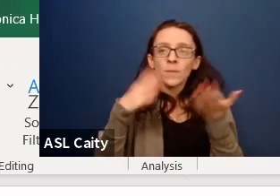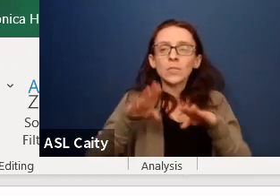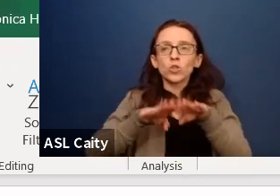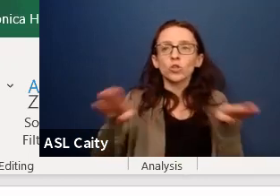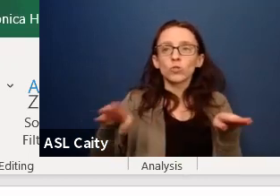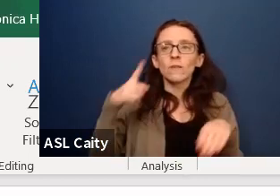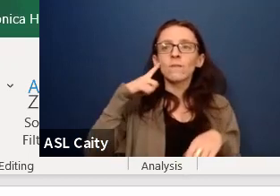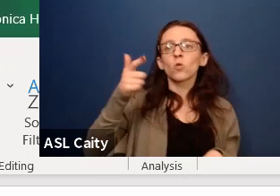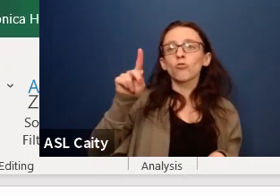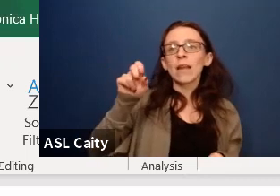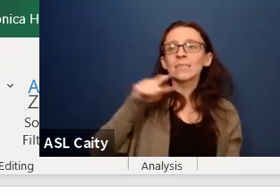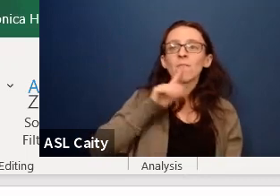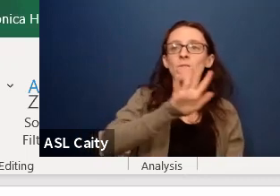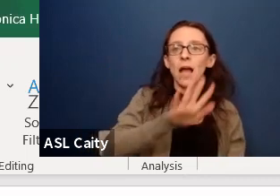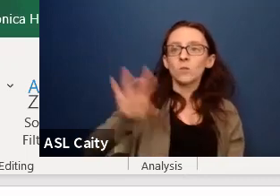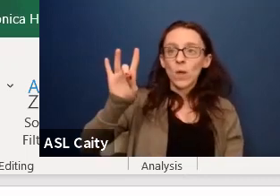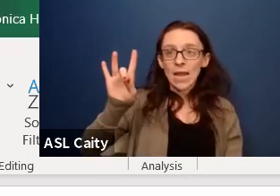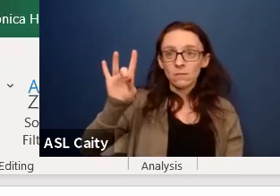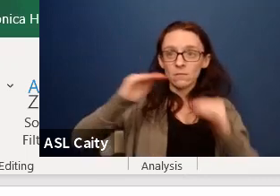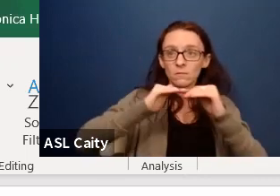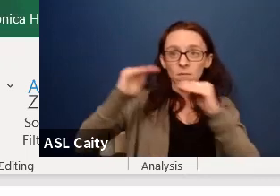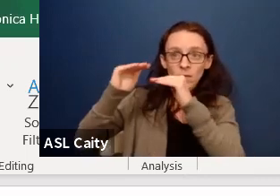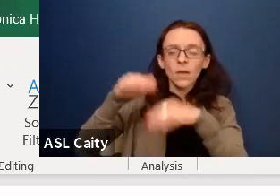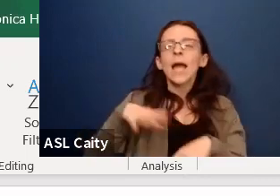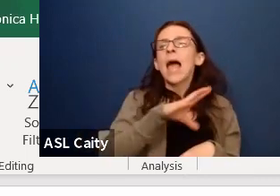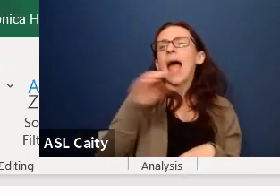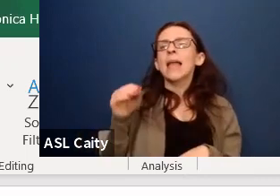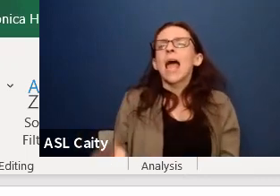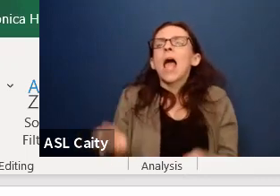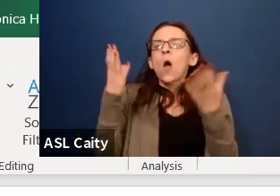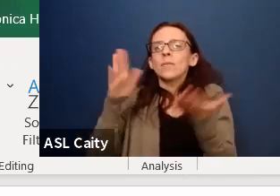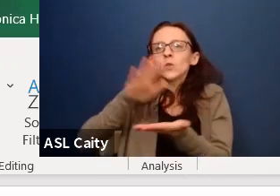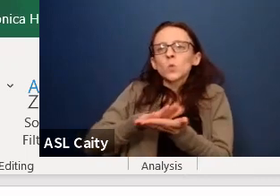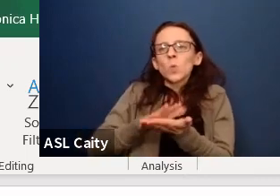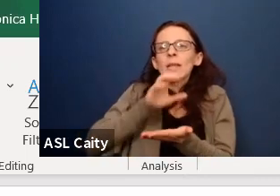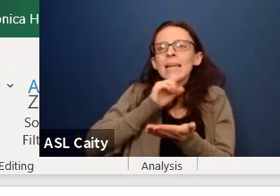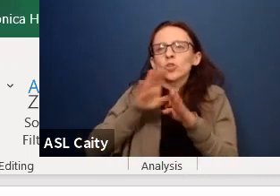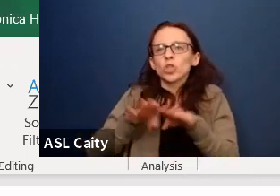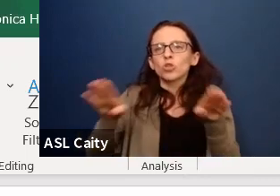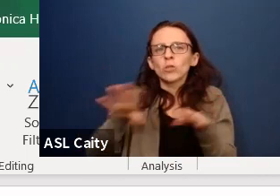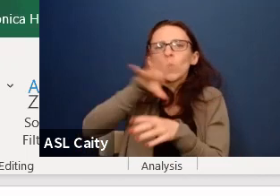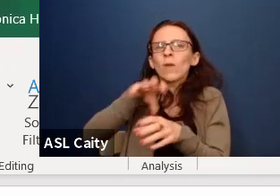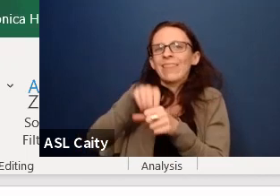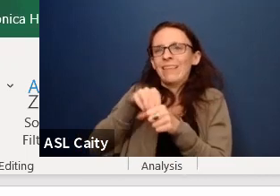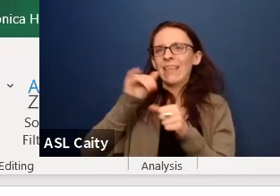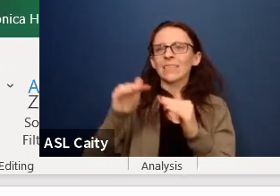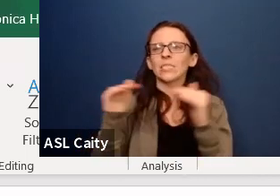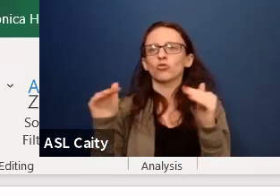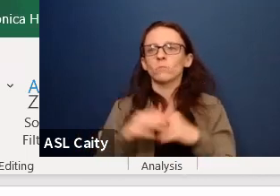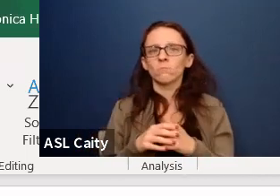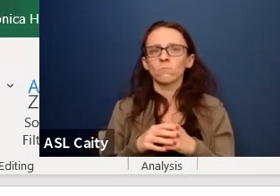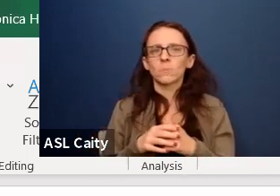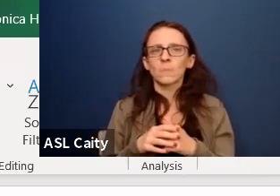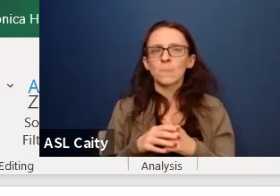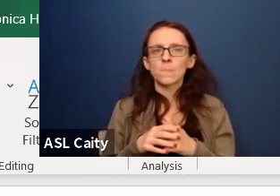grades 5 to 8, and then the number of children, school-age children in the tier. And you can just